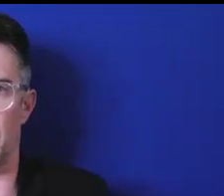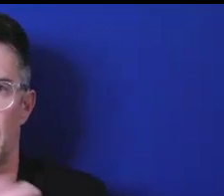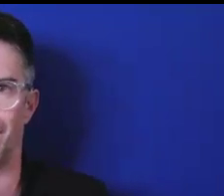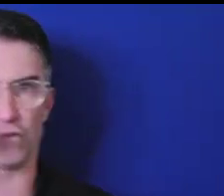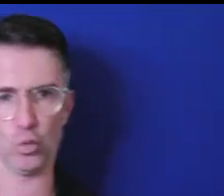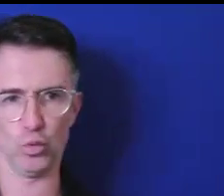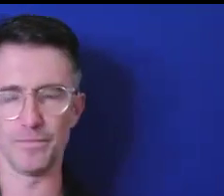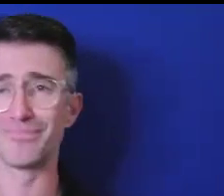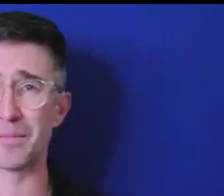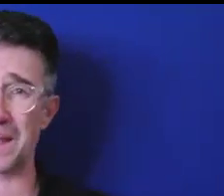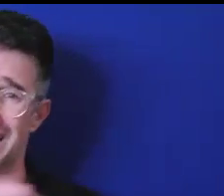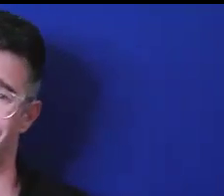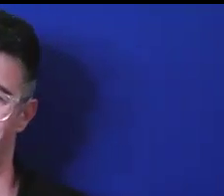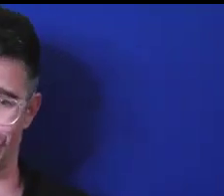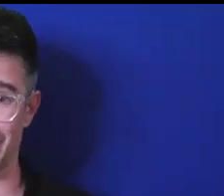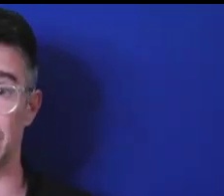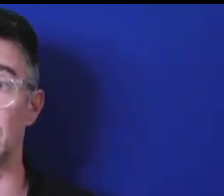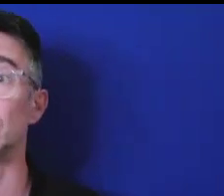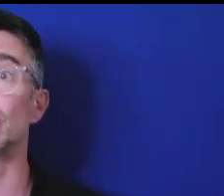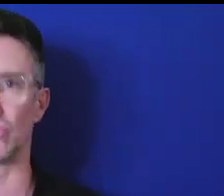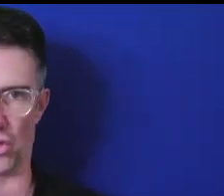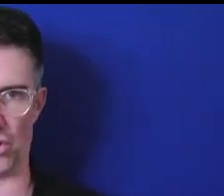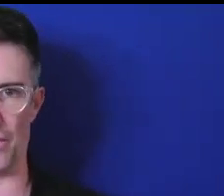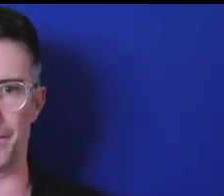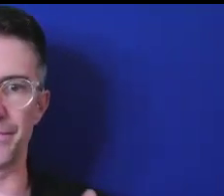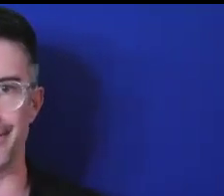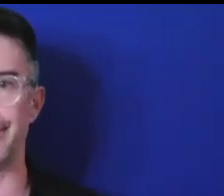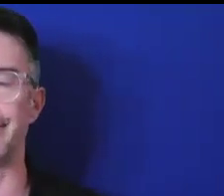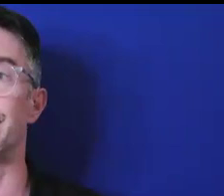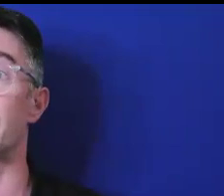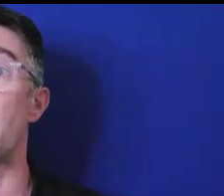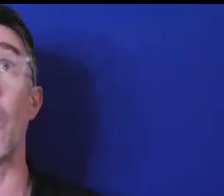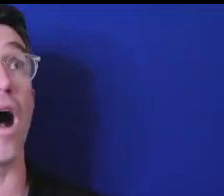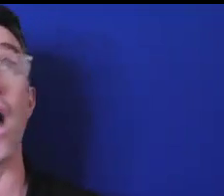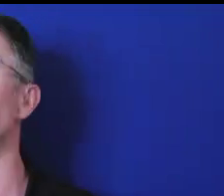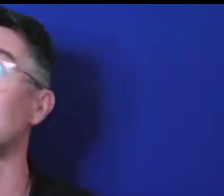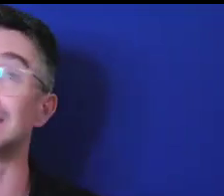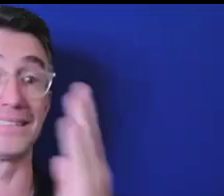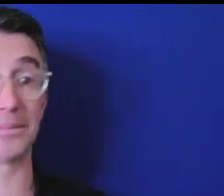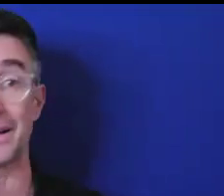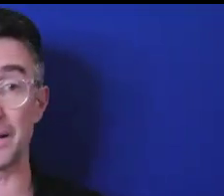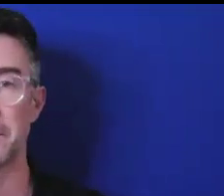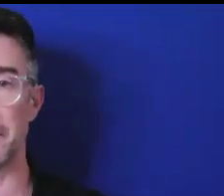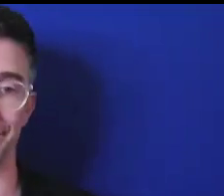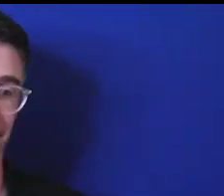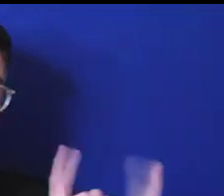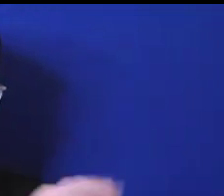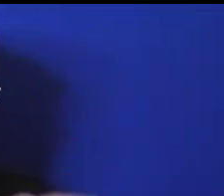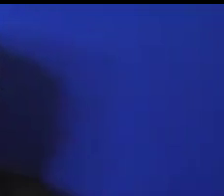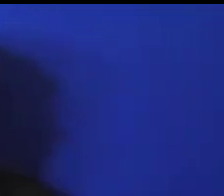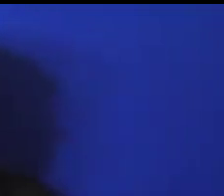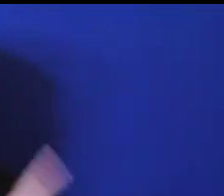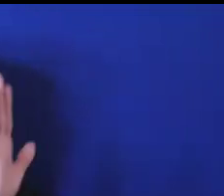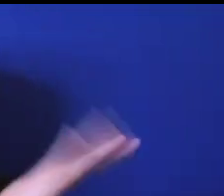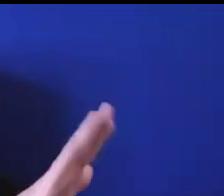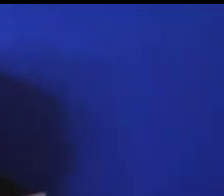get a certificate from the medical doctors. And we have seen that in actually in many low and middle income countries, there is no doctors available